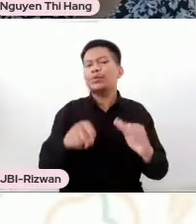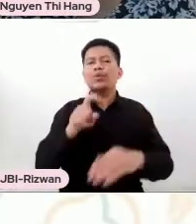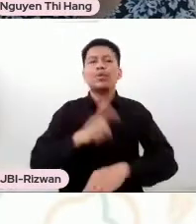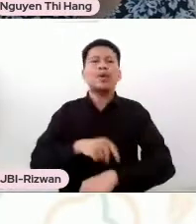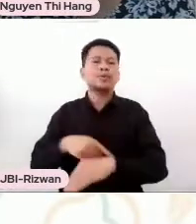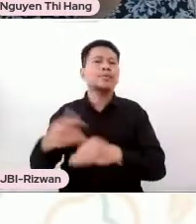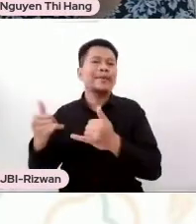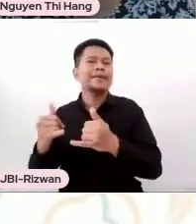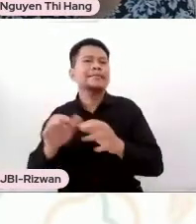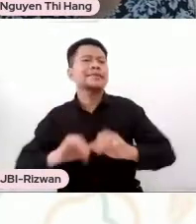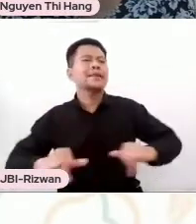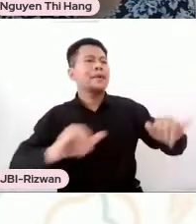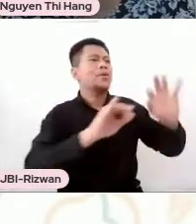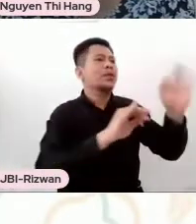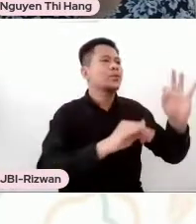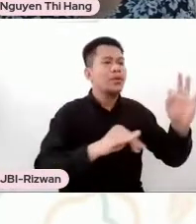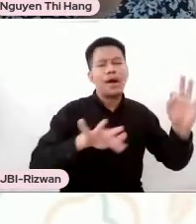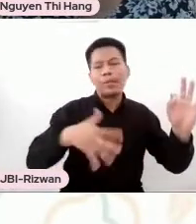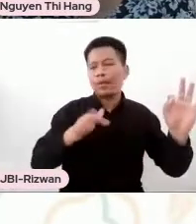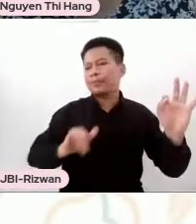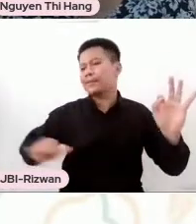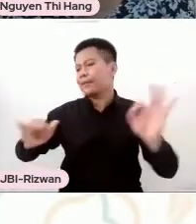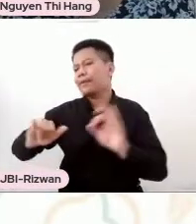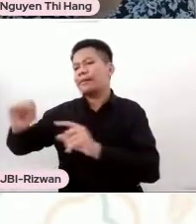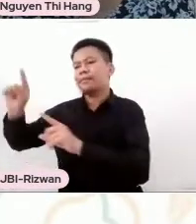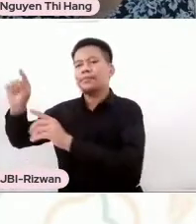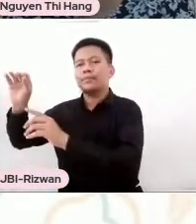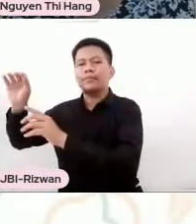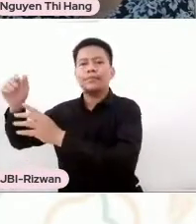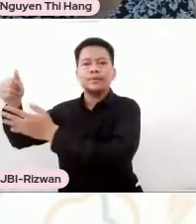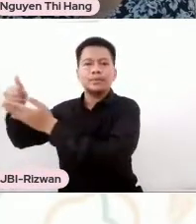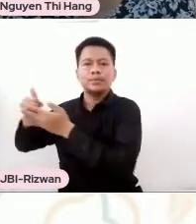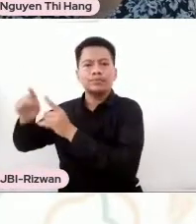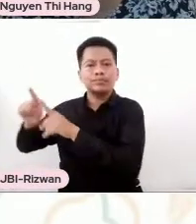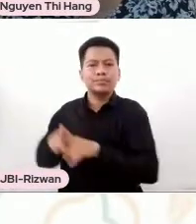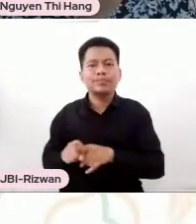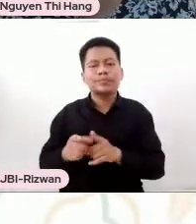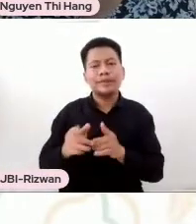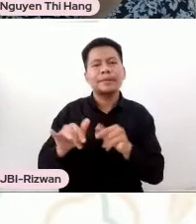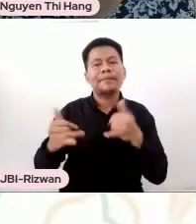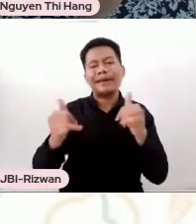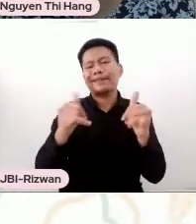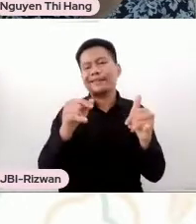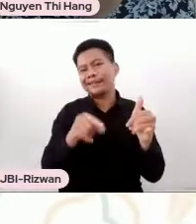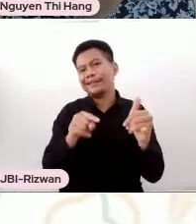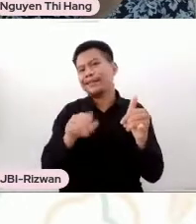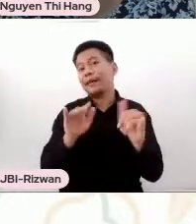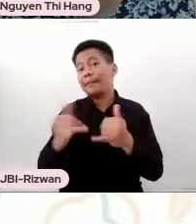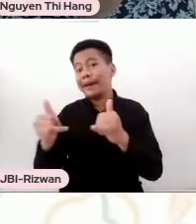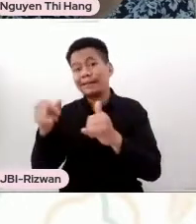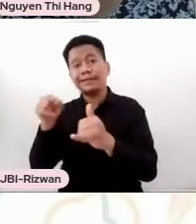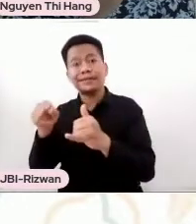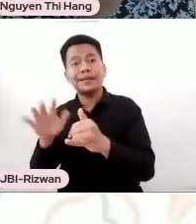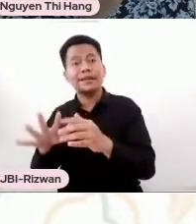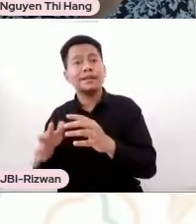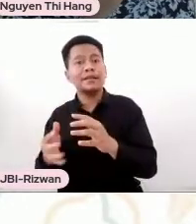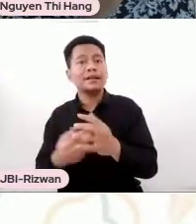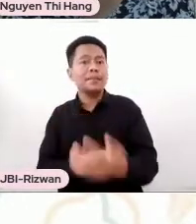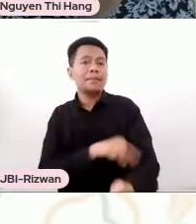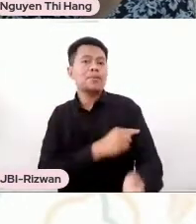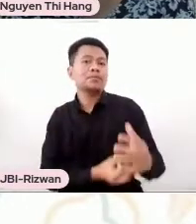atau pengasuhnya. Karena dengan bermain, dengan menggunakan mainan ini, mereka bisa mengembangkan berbagai keterampilan katanya